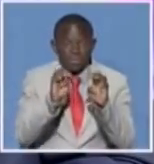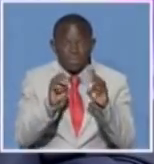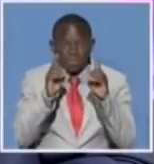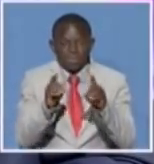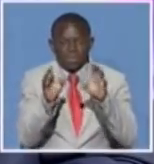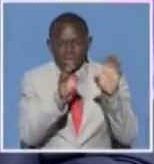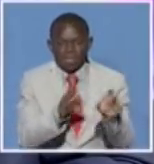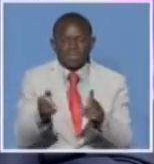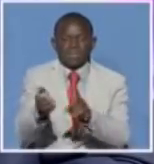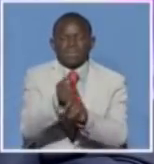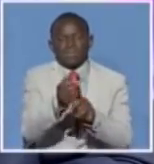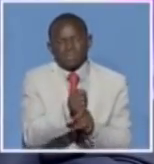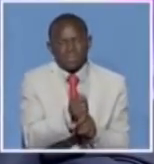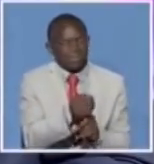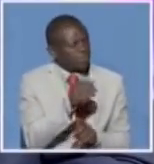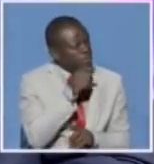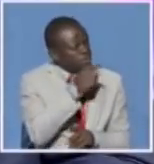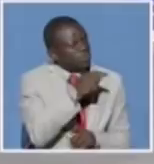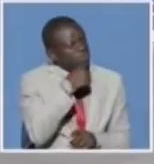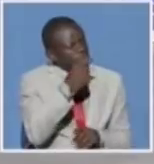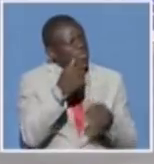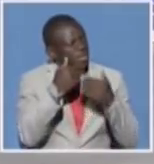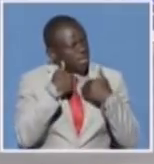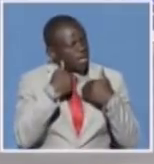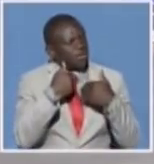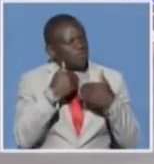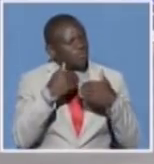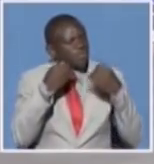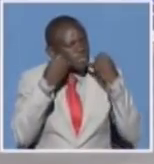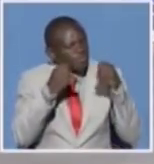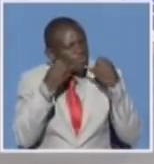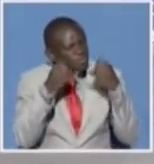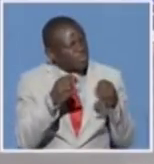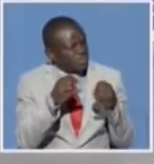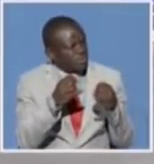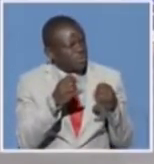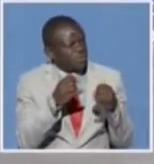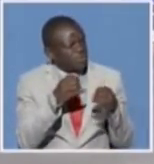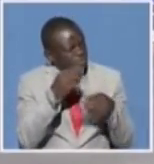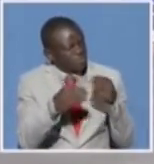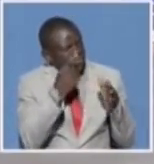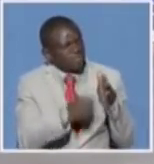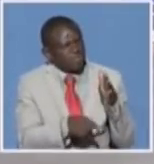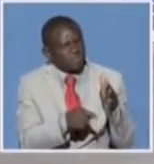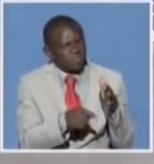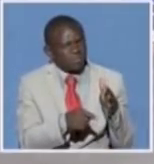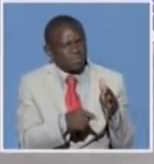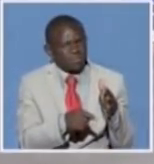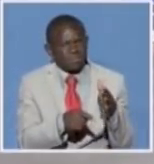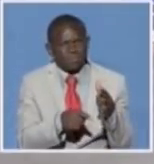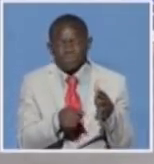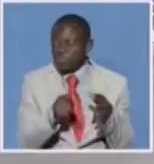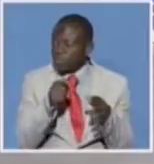information, what do you mean? Well, basically what it means is that as far as that paper that